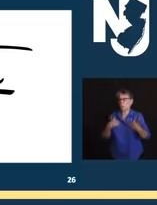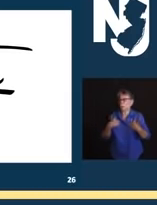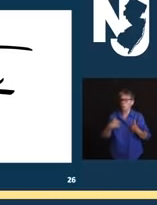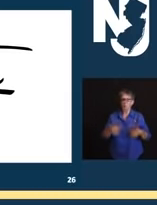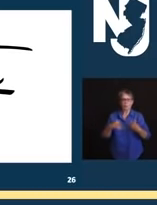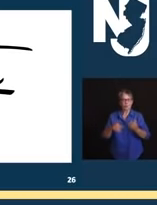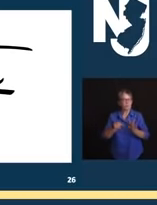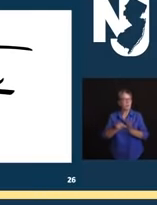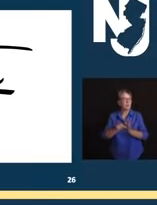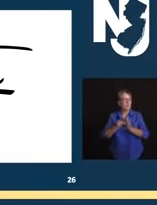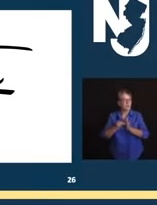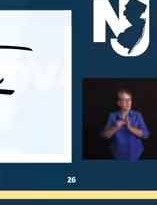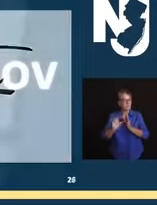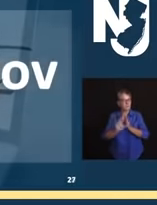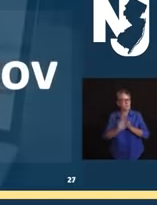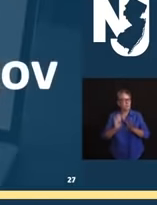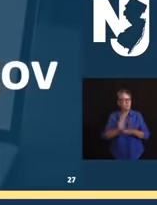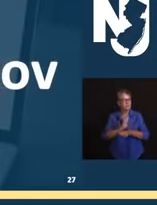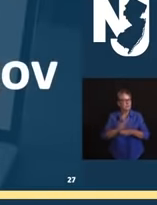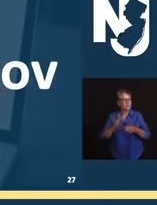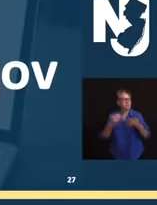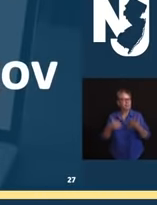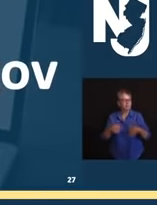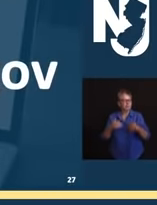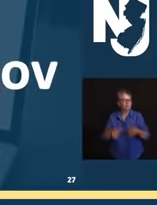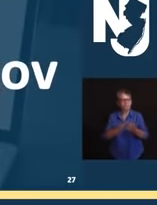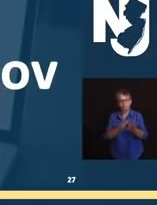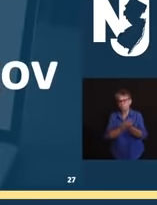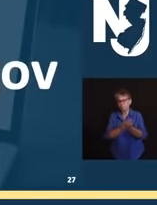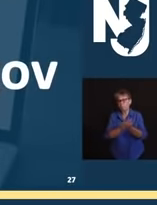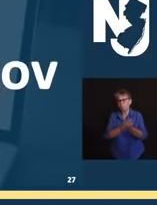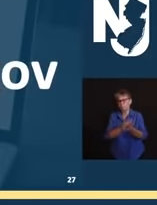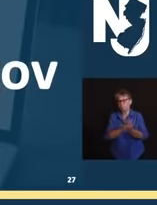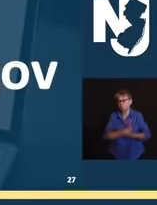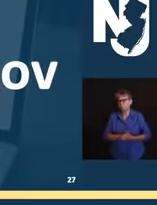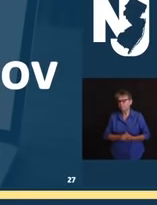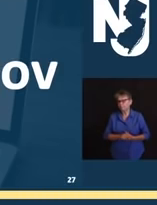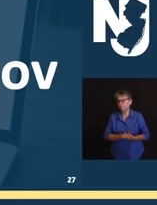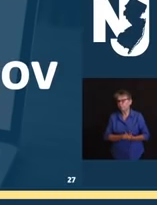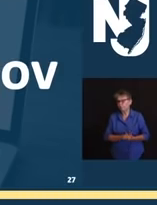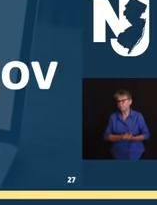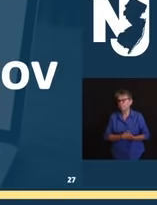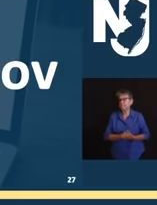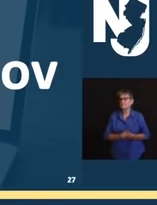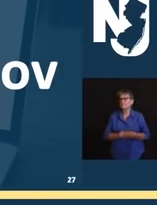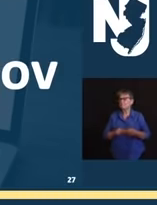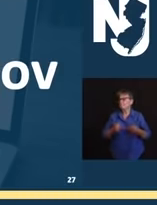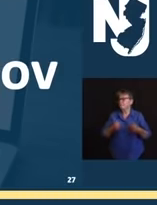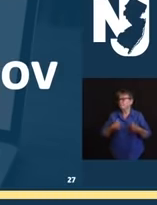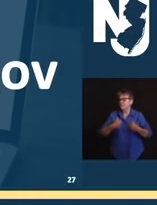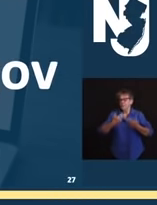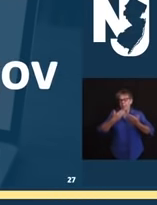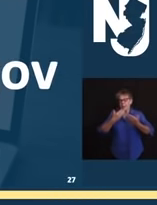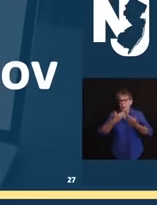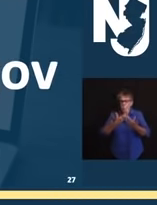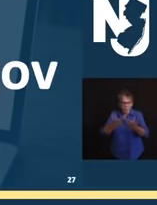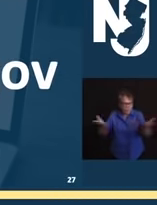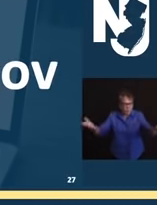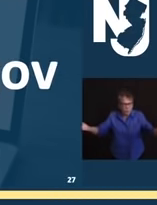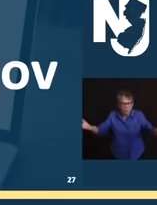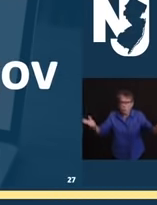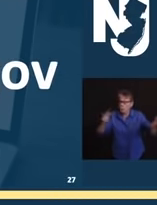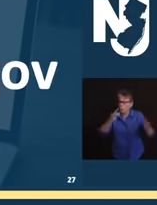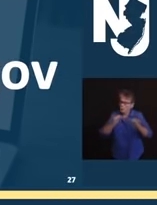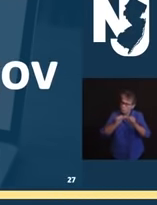community. And likewise, I thank all of you who continue to practice social distancing and wearing your face masks, for